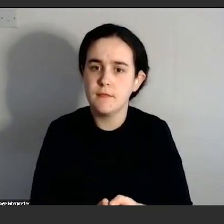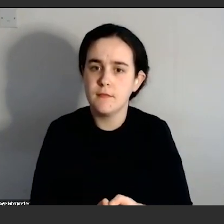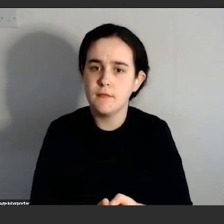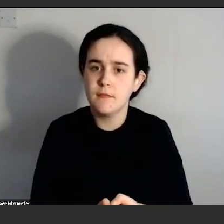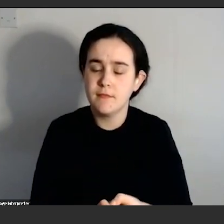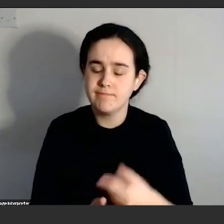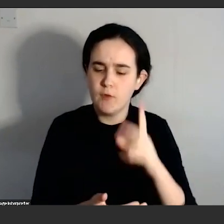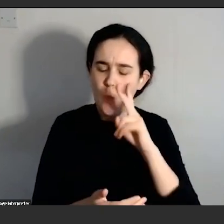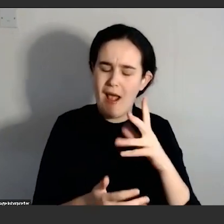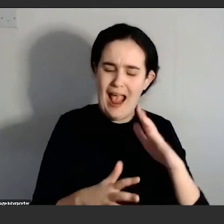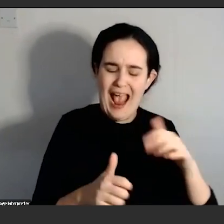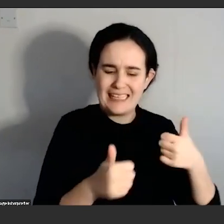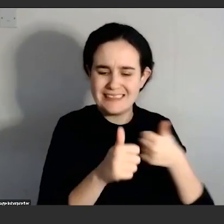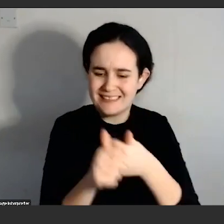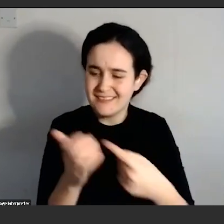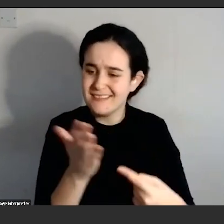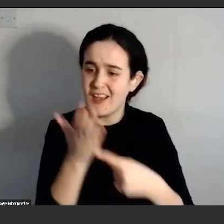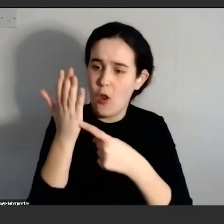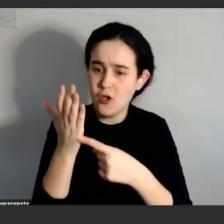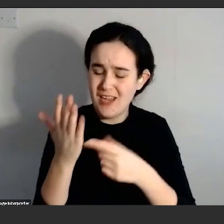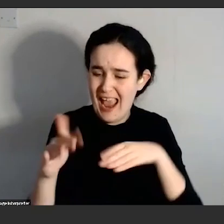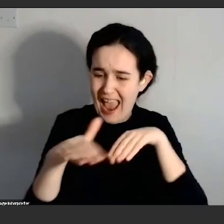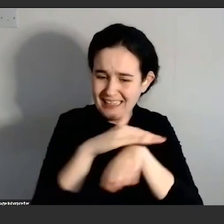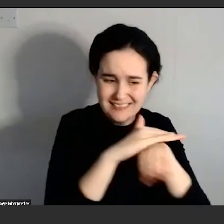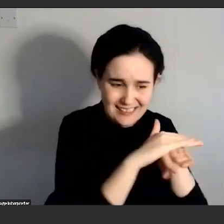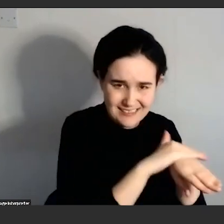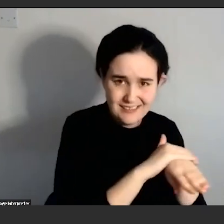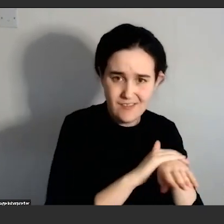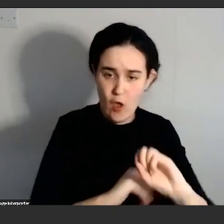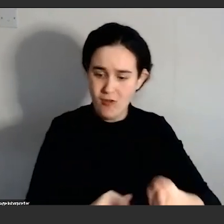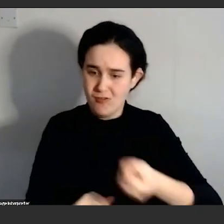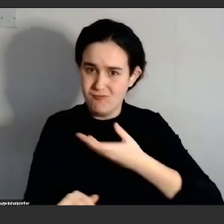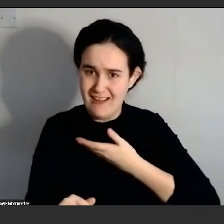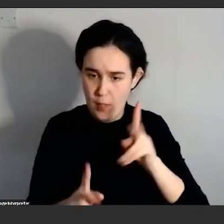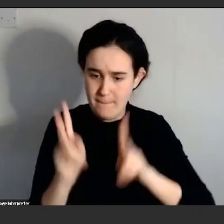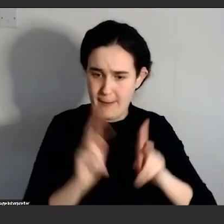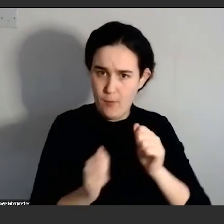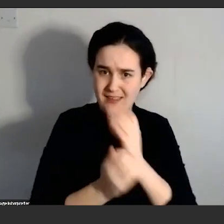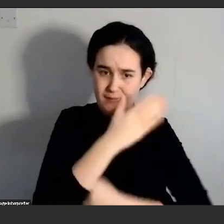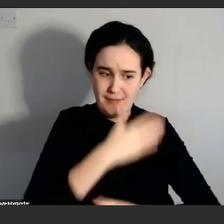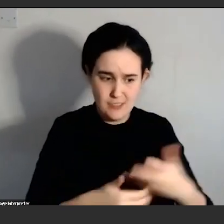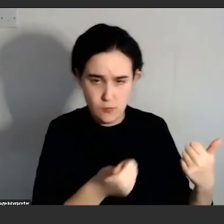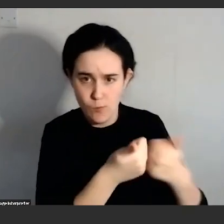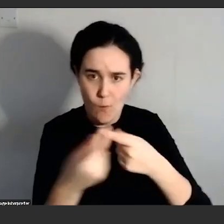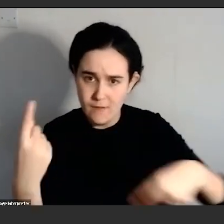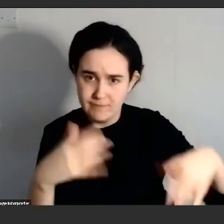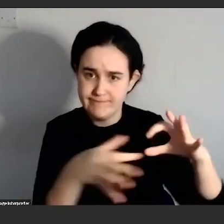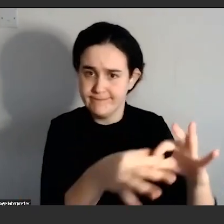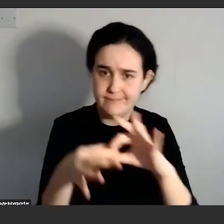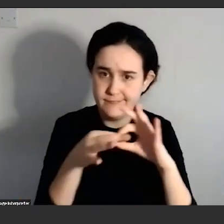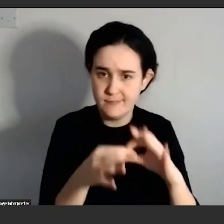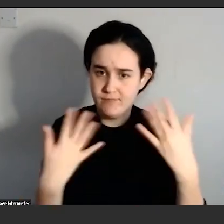has actually put into our statutes, we have an act that is called the Persons with Disability Act